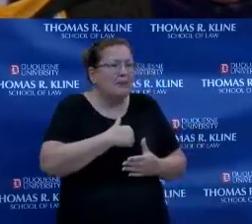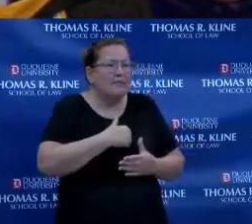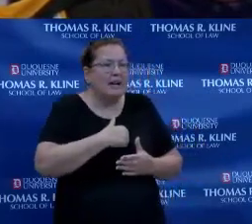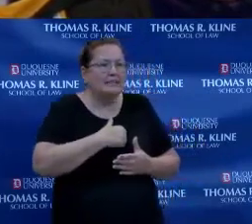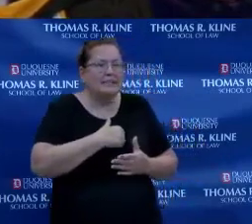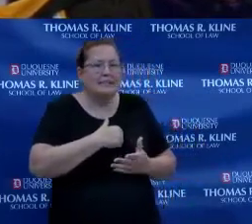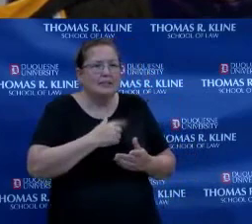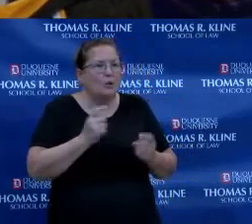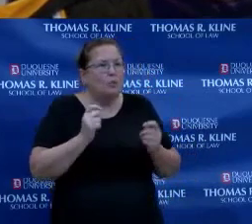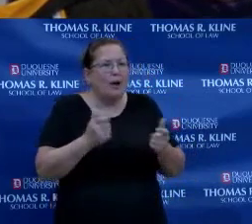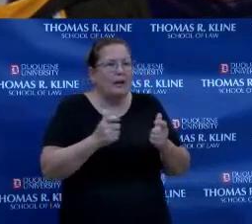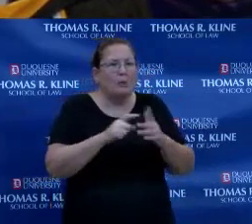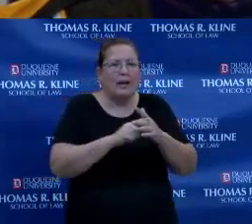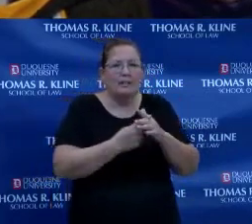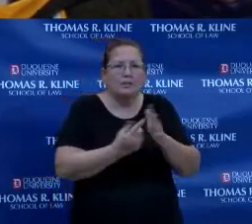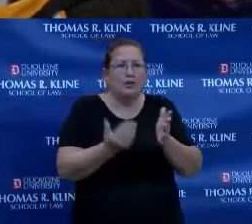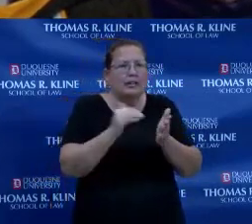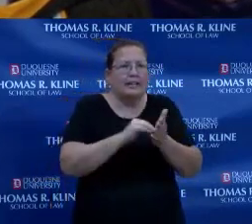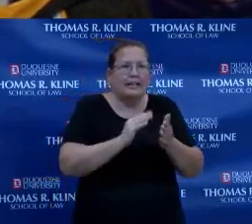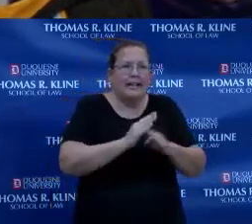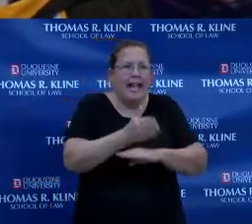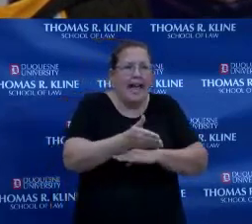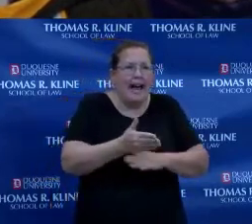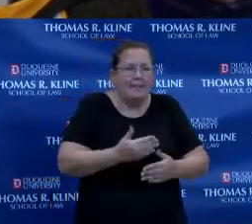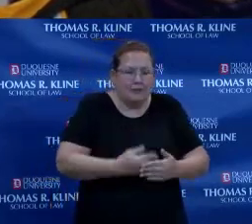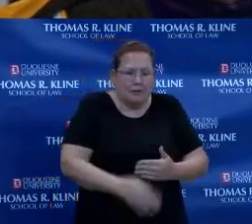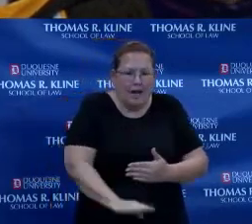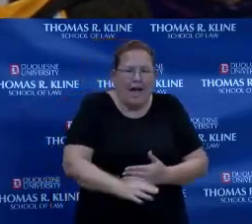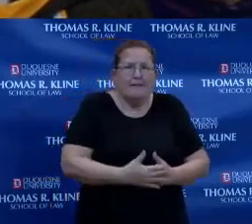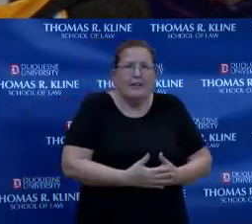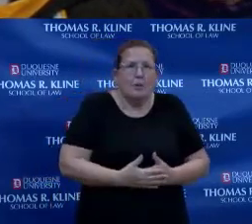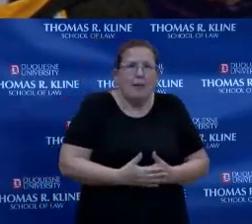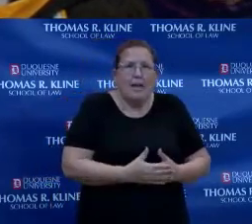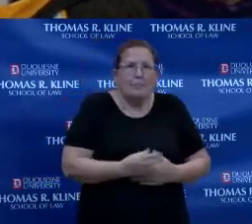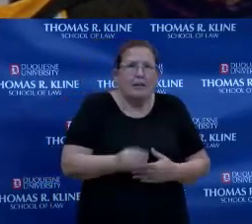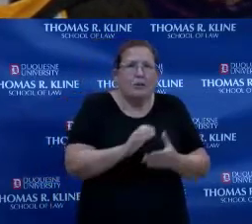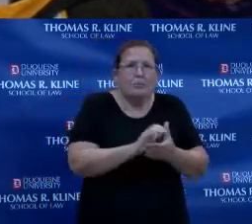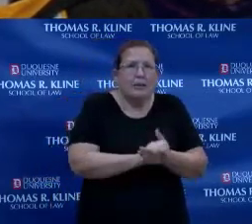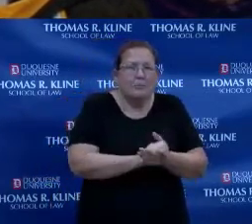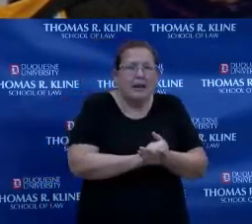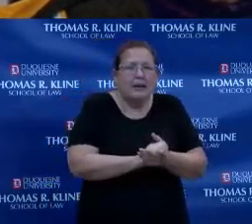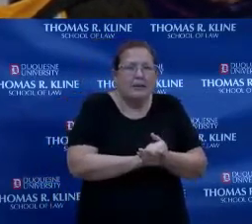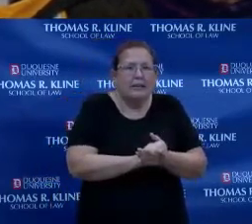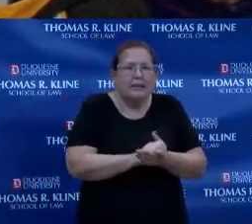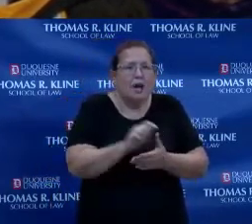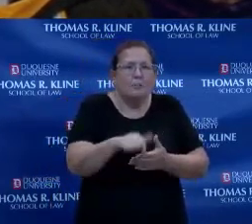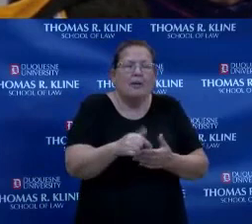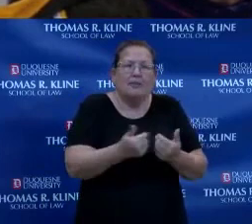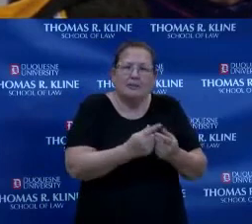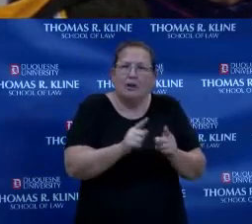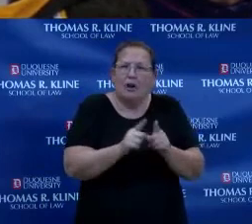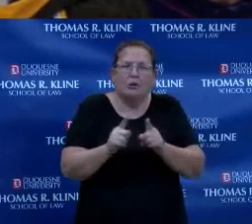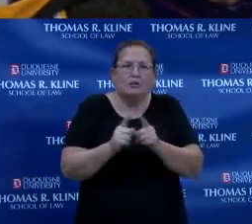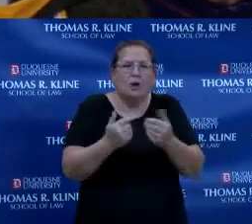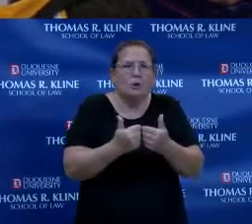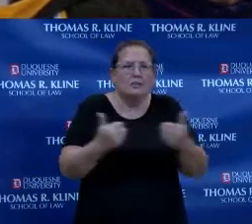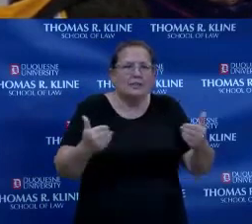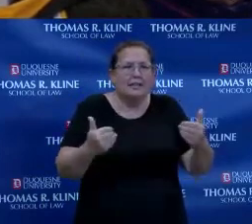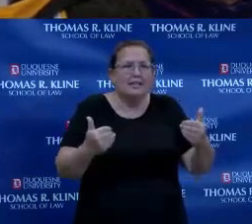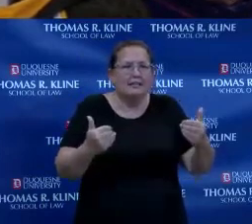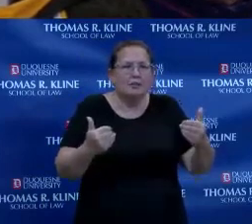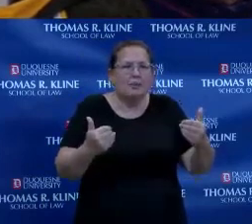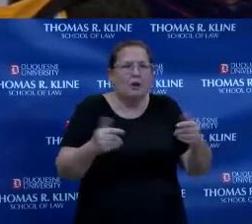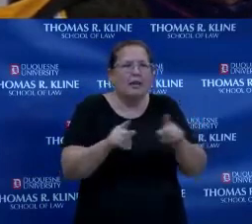of things after getting married or having a baby. But this is also what sets us apart from the pack. As a